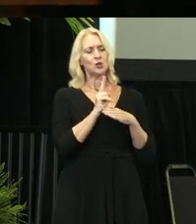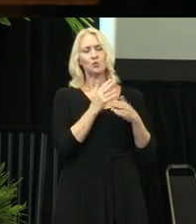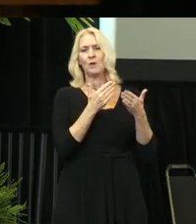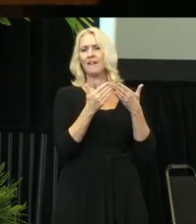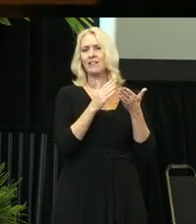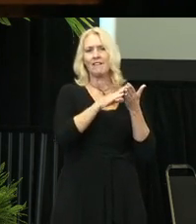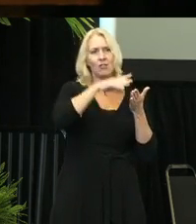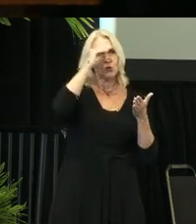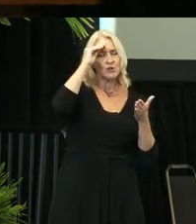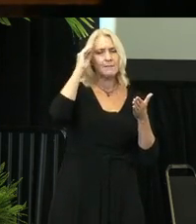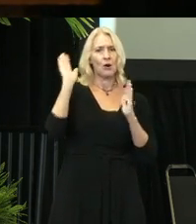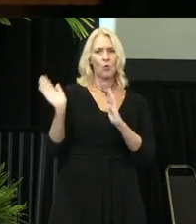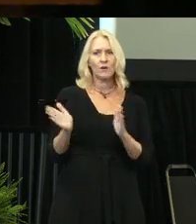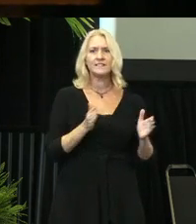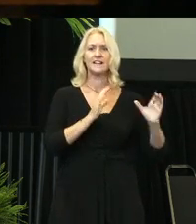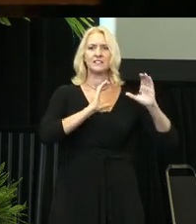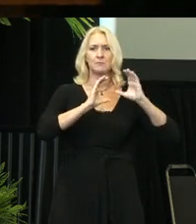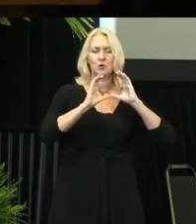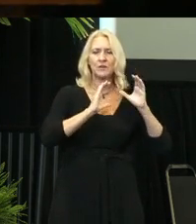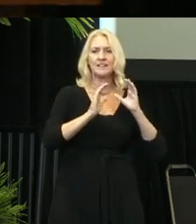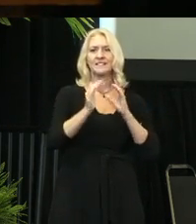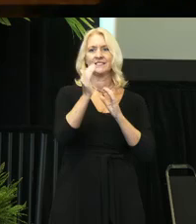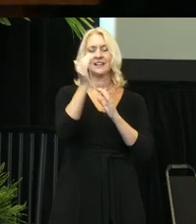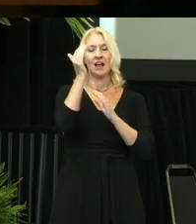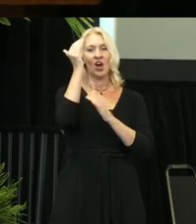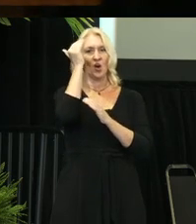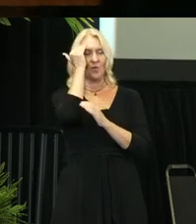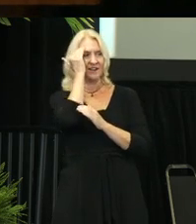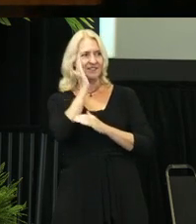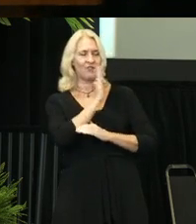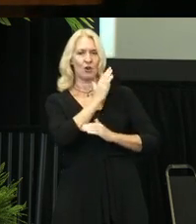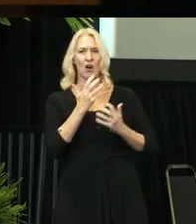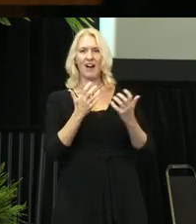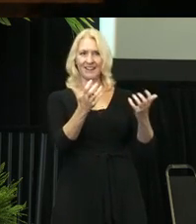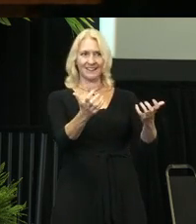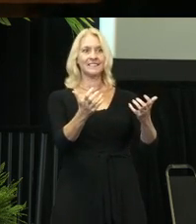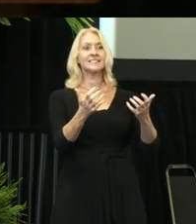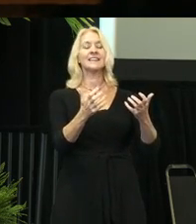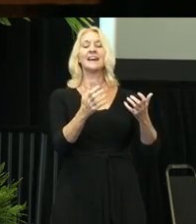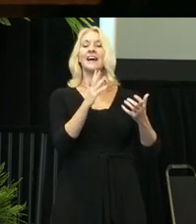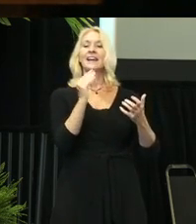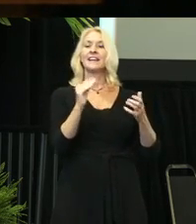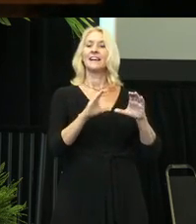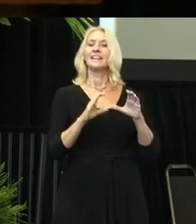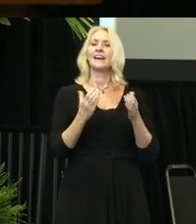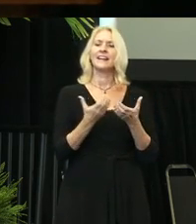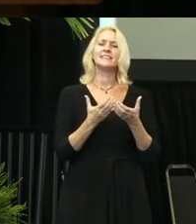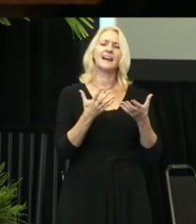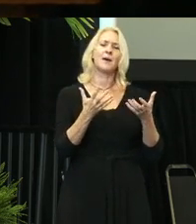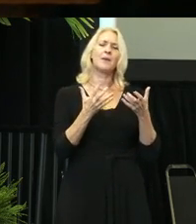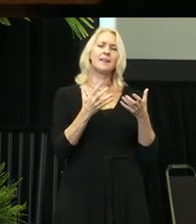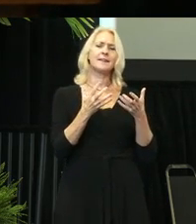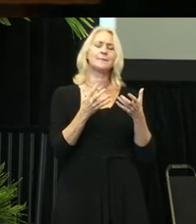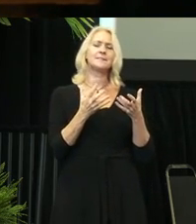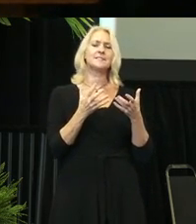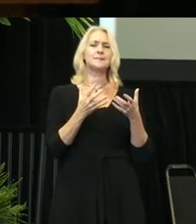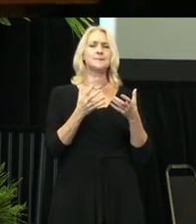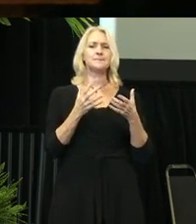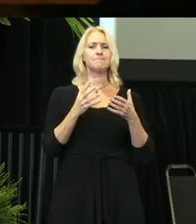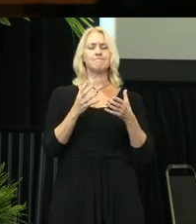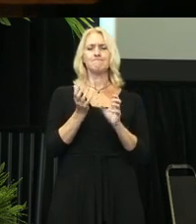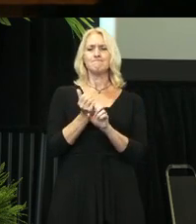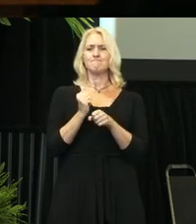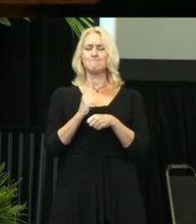organization, communication, awareness of audience, and the course content, and apply that in an environment